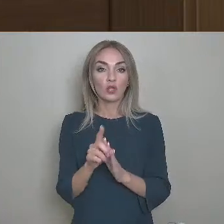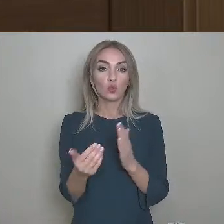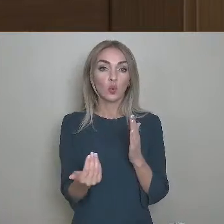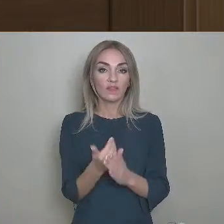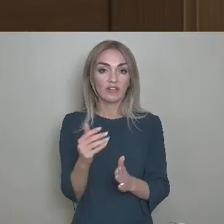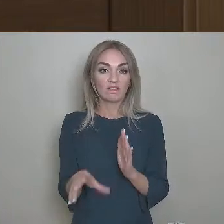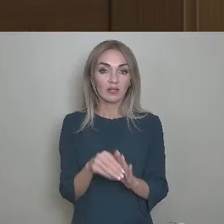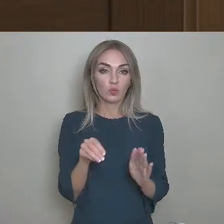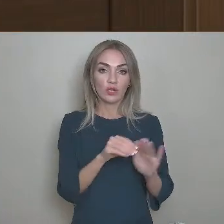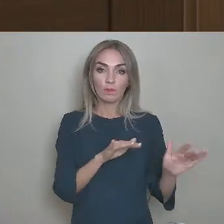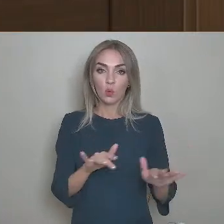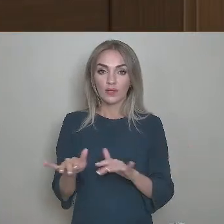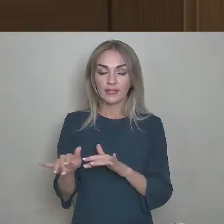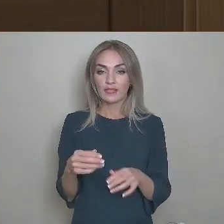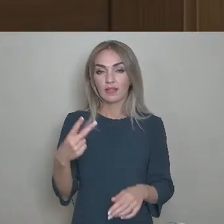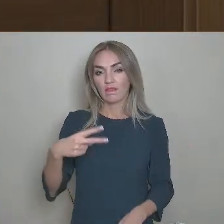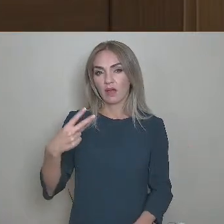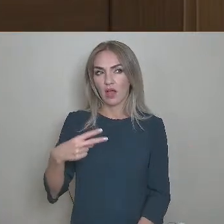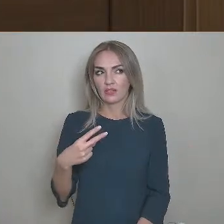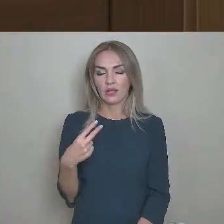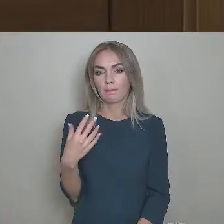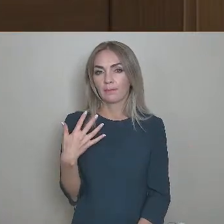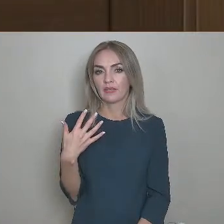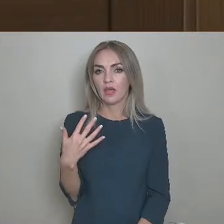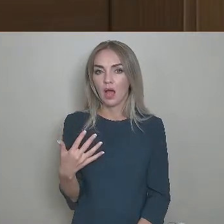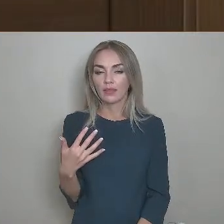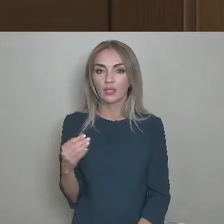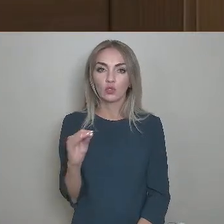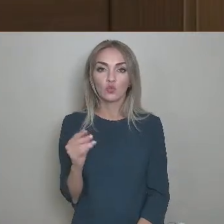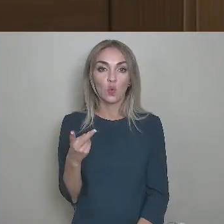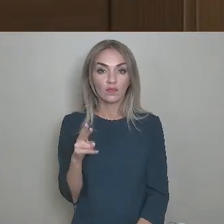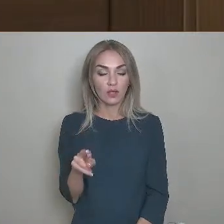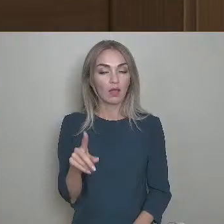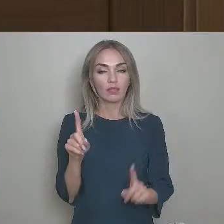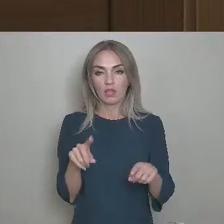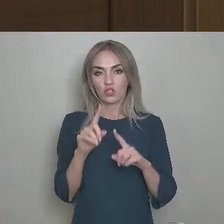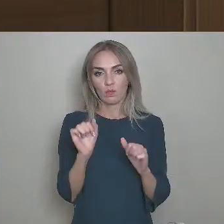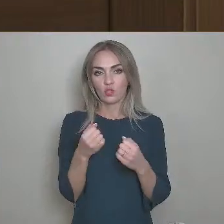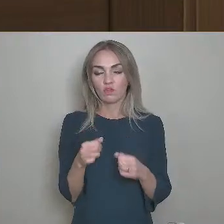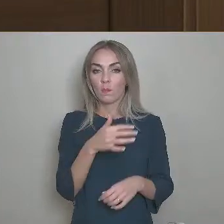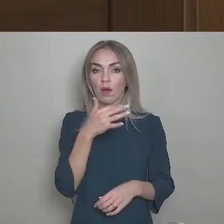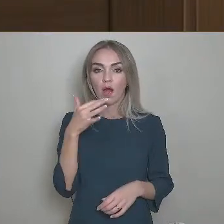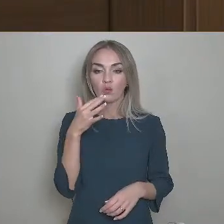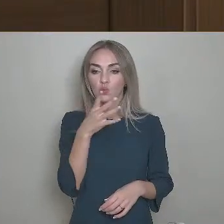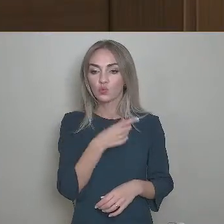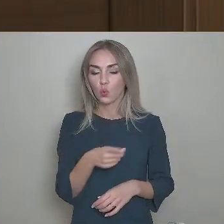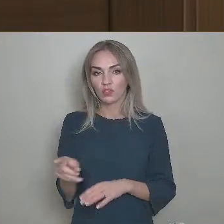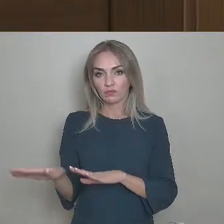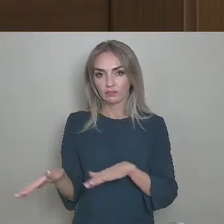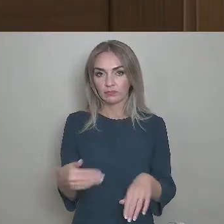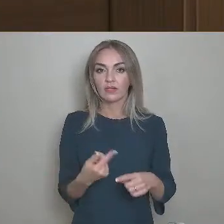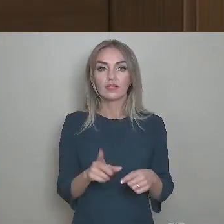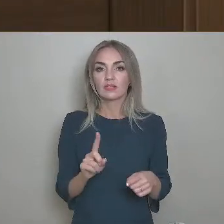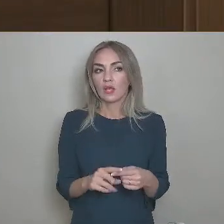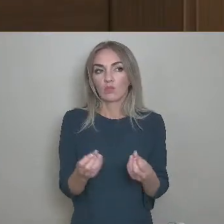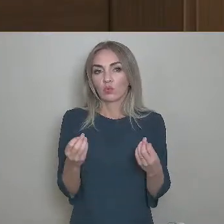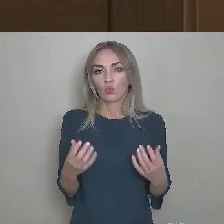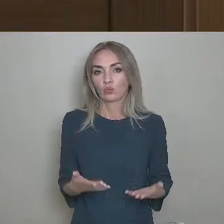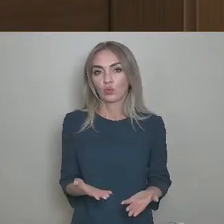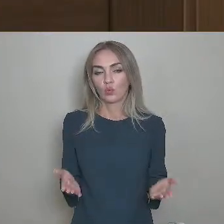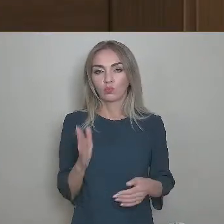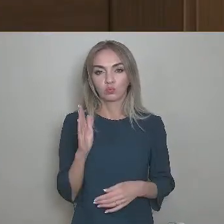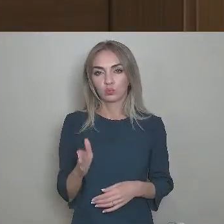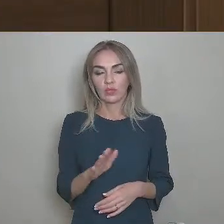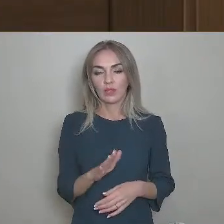and to start the new electoral process for these territories is impossible to catch up with 25th of October